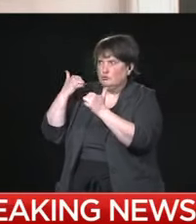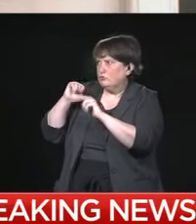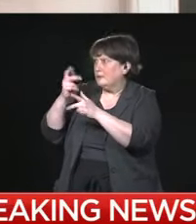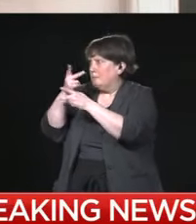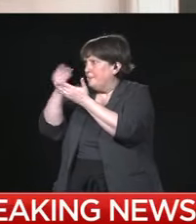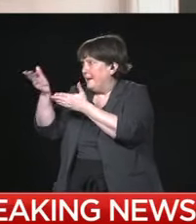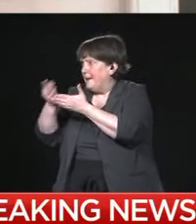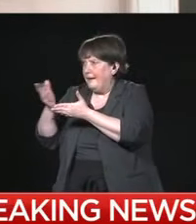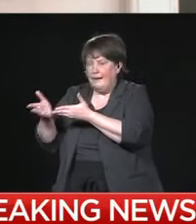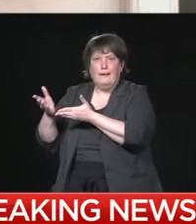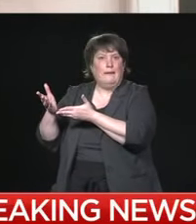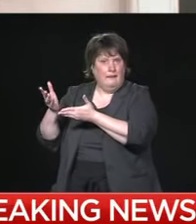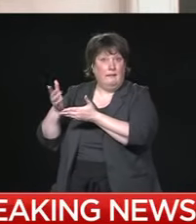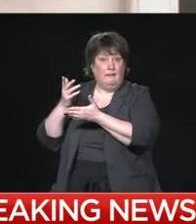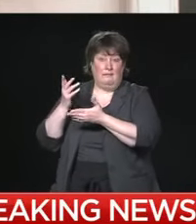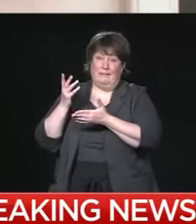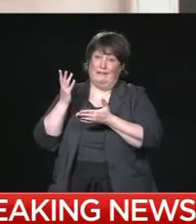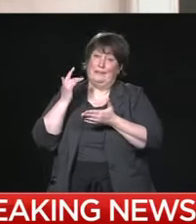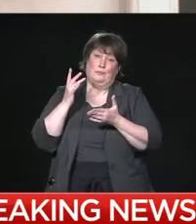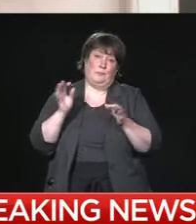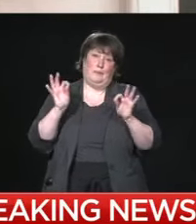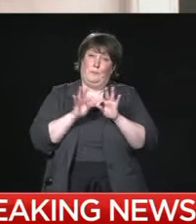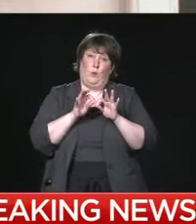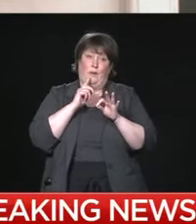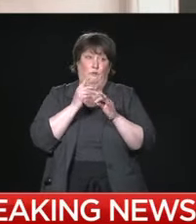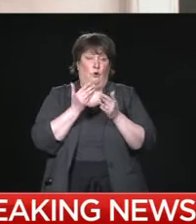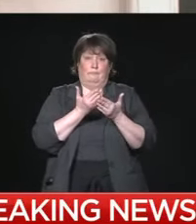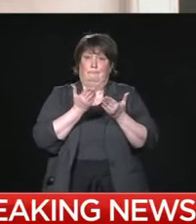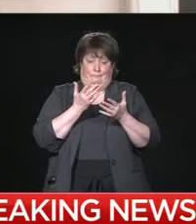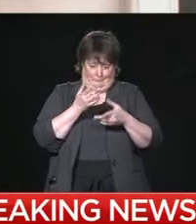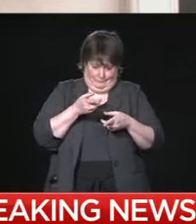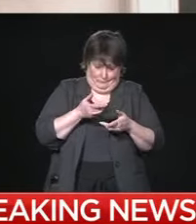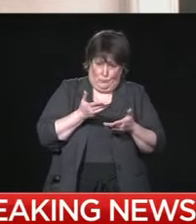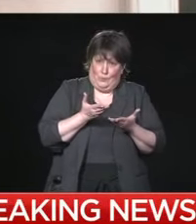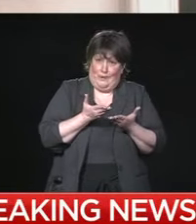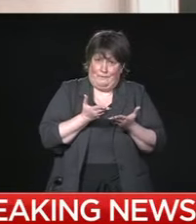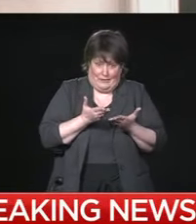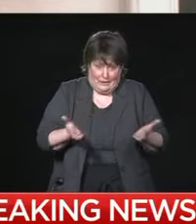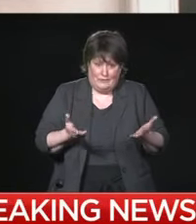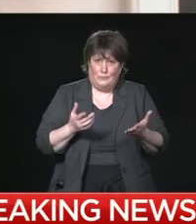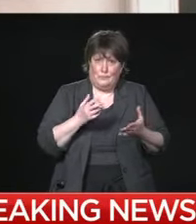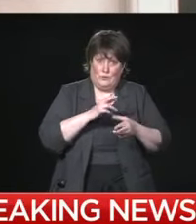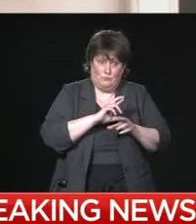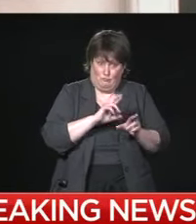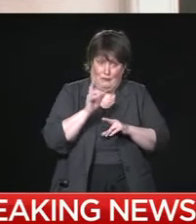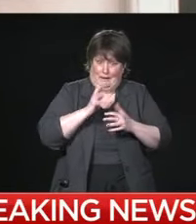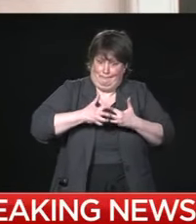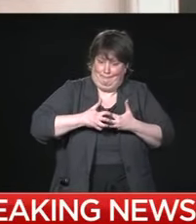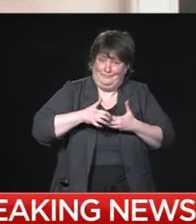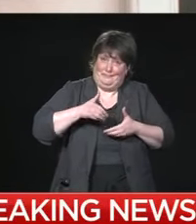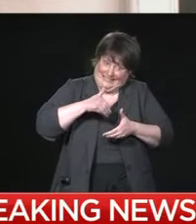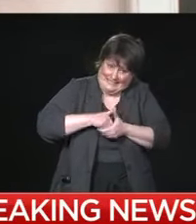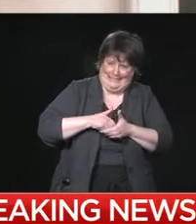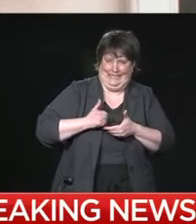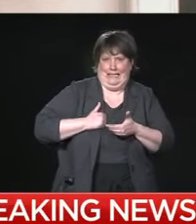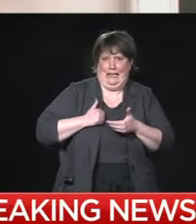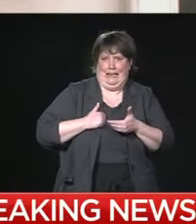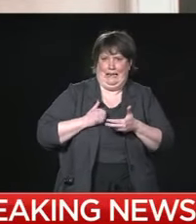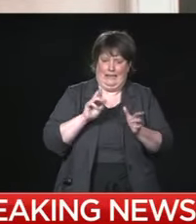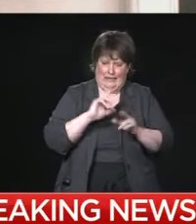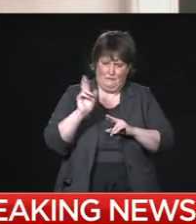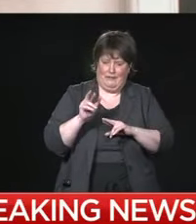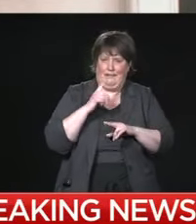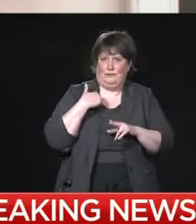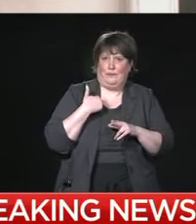that's also why it is so important that we have made in Canada supply chains to provide us with this